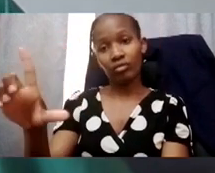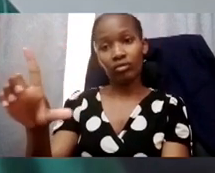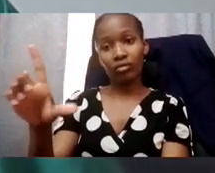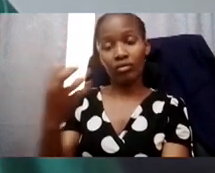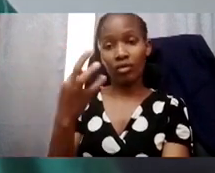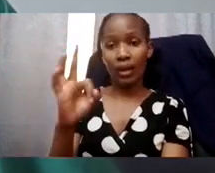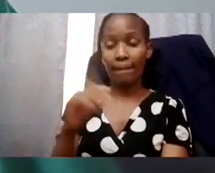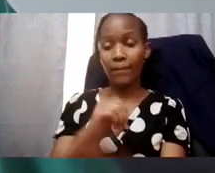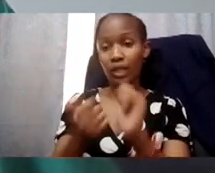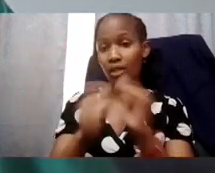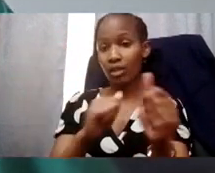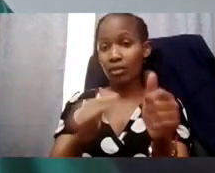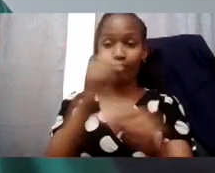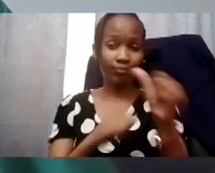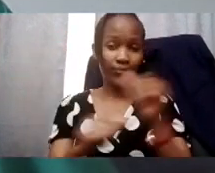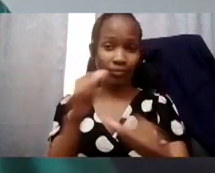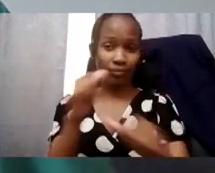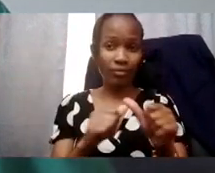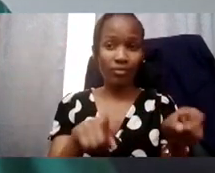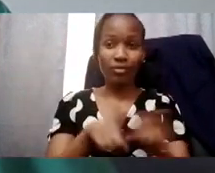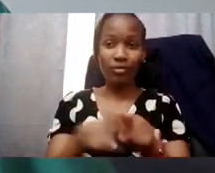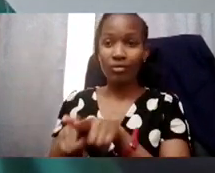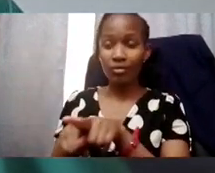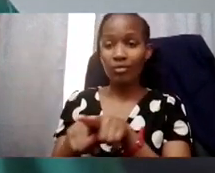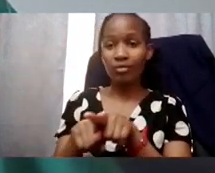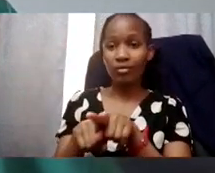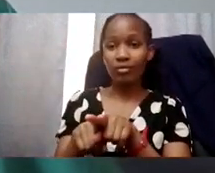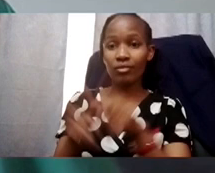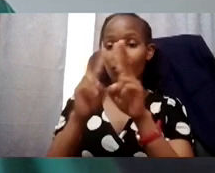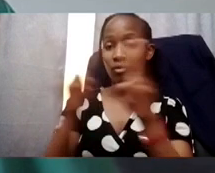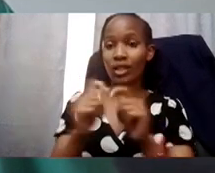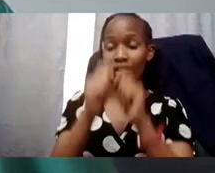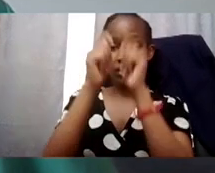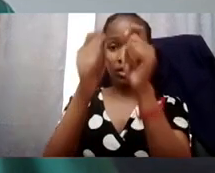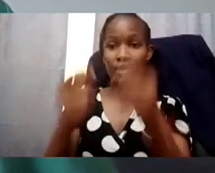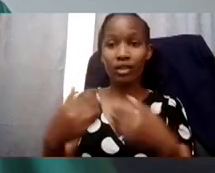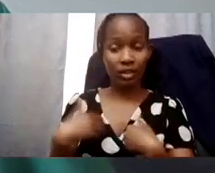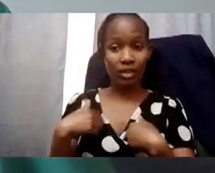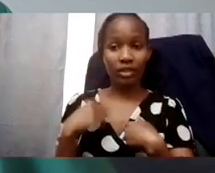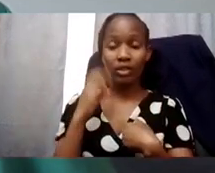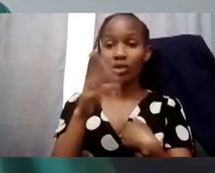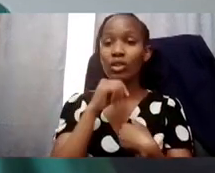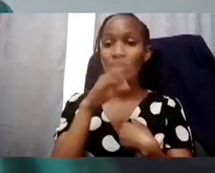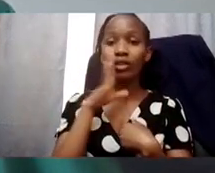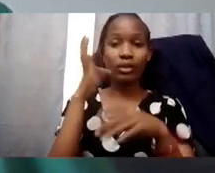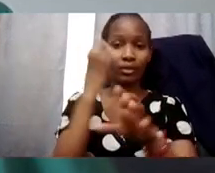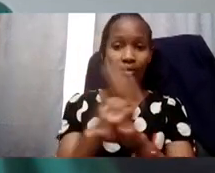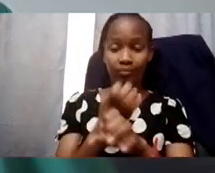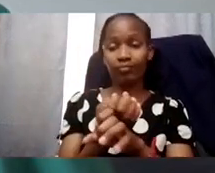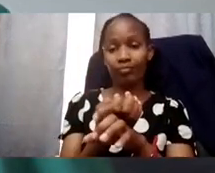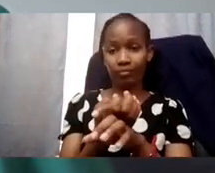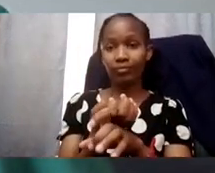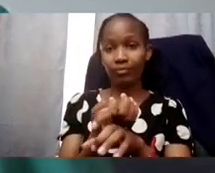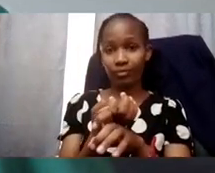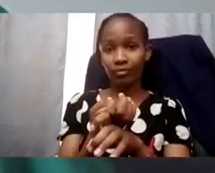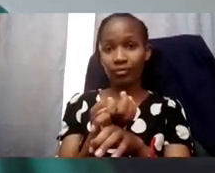activities. Refugee youth are absolutely active. They are very talented. Mm-hmm. So it will not be difficult really to be able to pick up any good